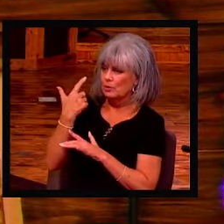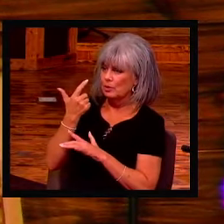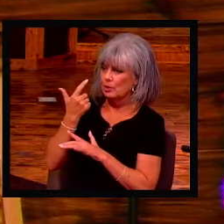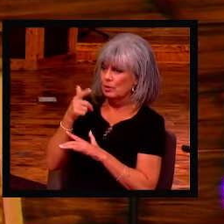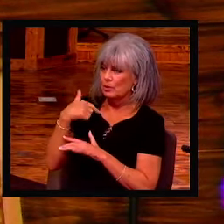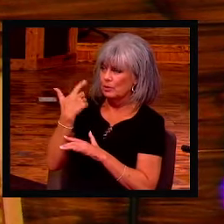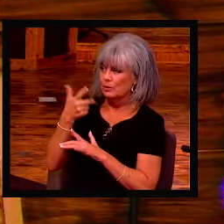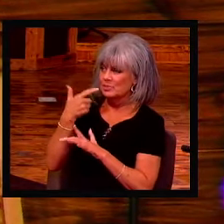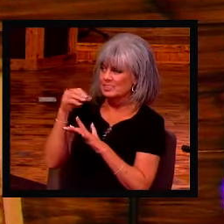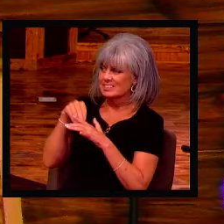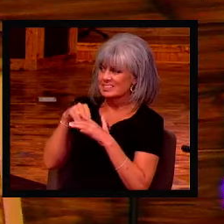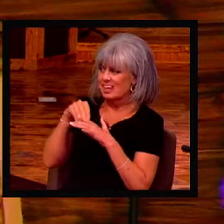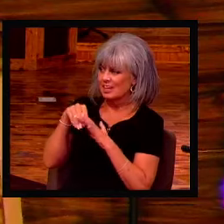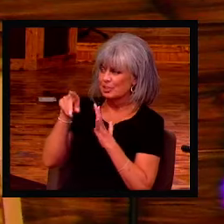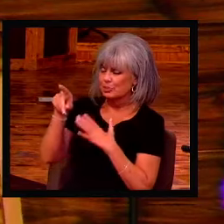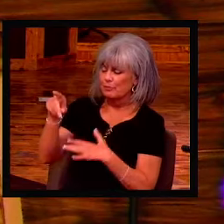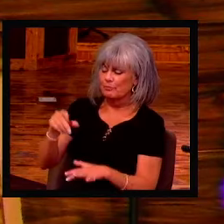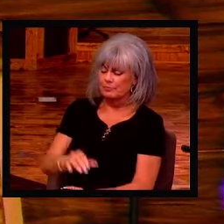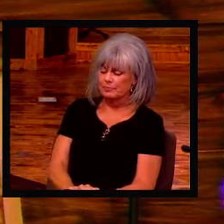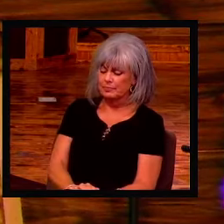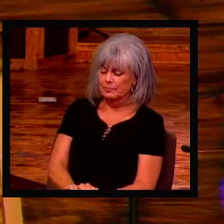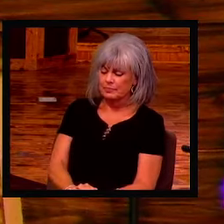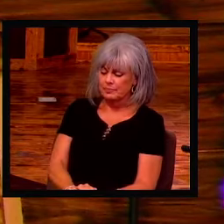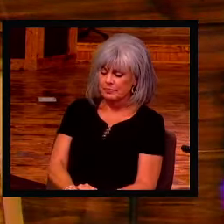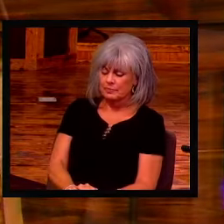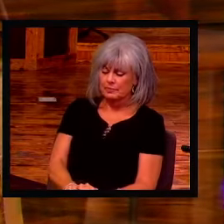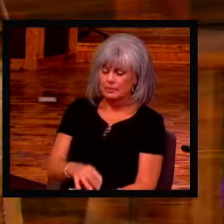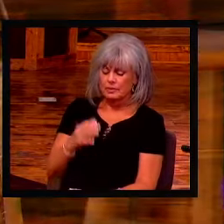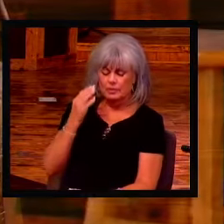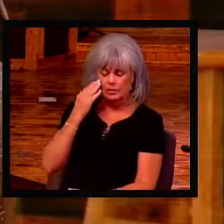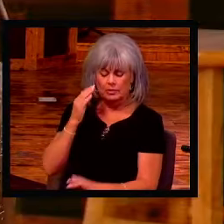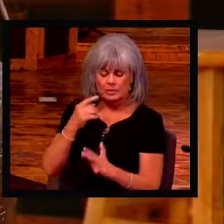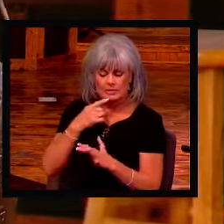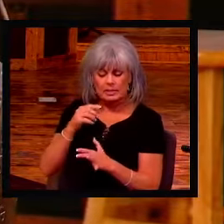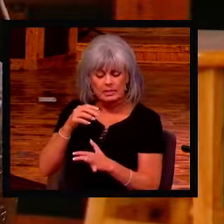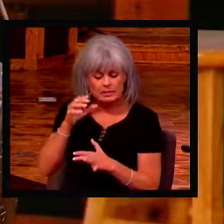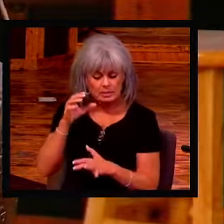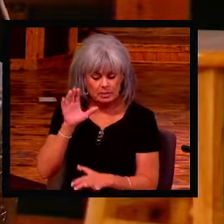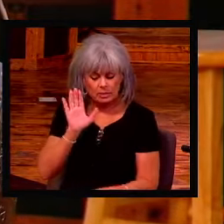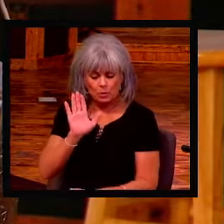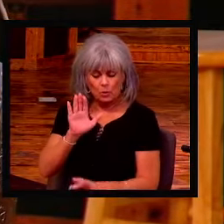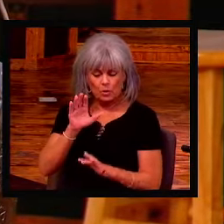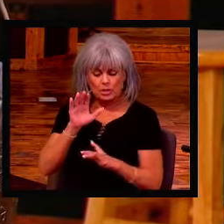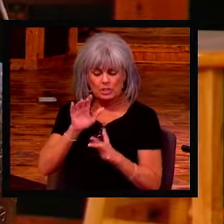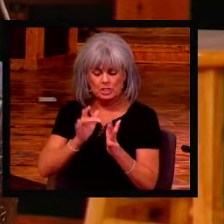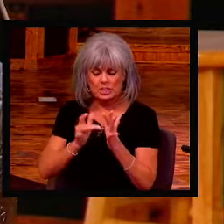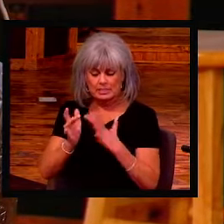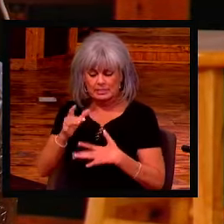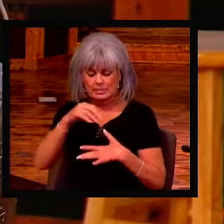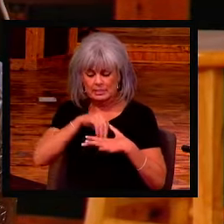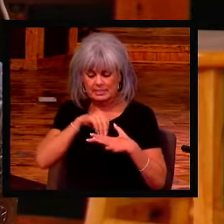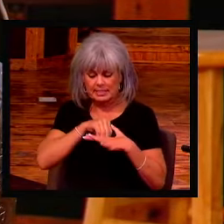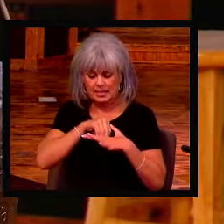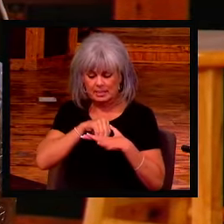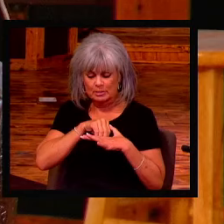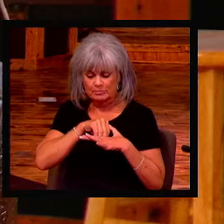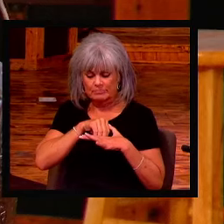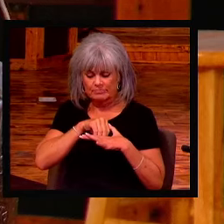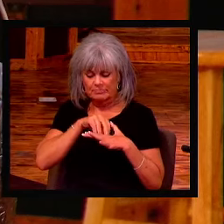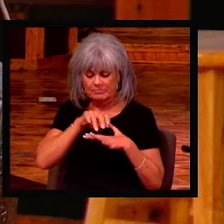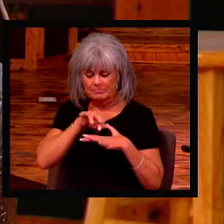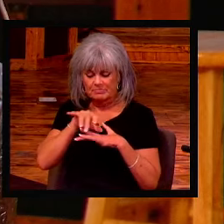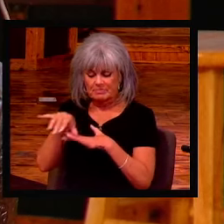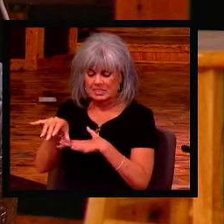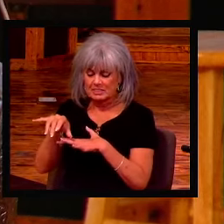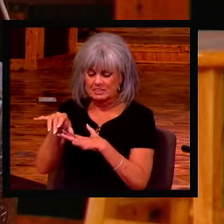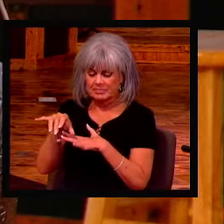says your Jesus irritates the demon inside of people? That's exactly right, yeah. And then